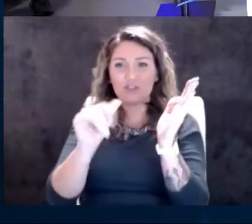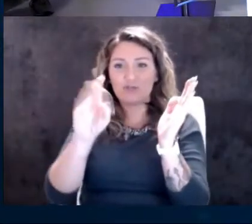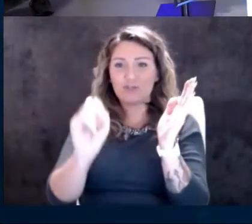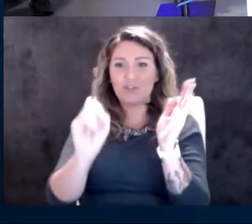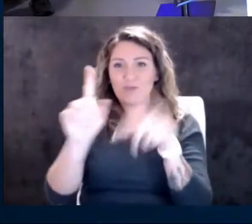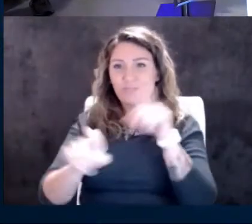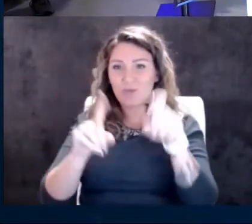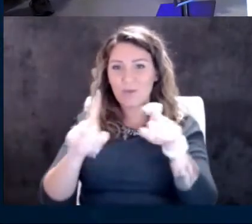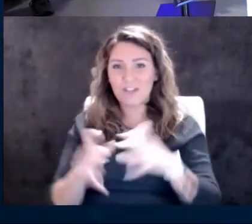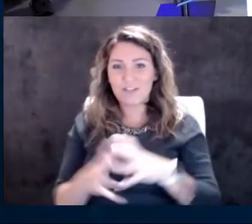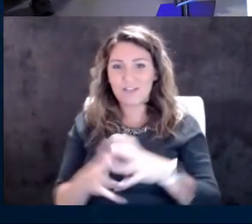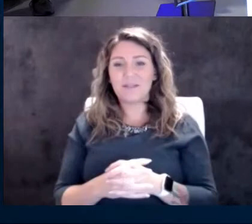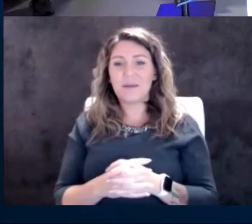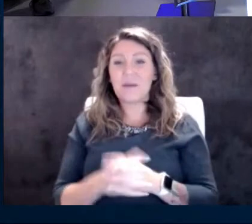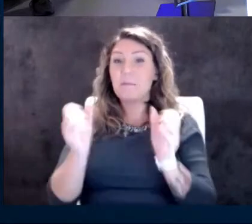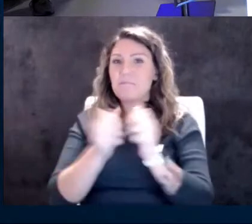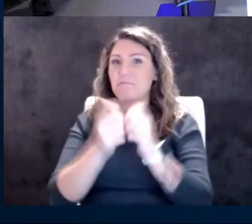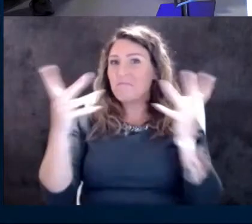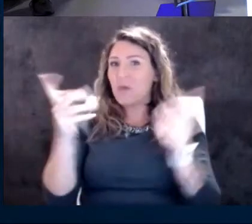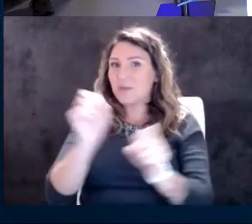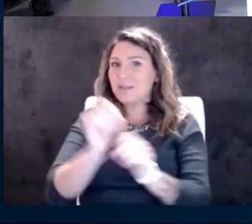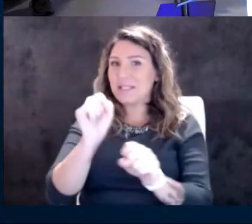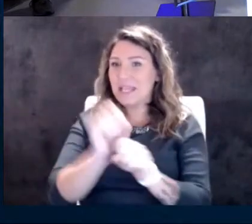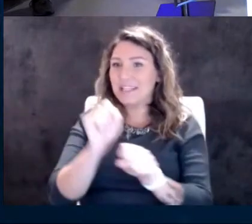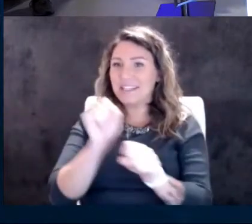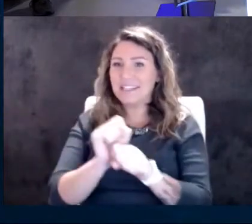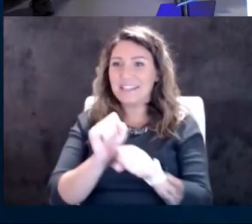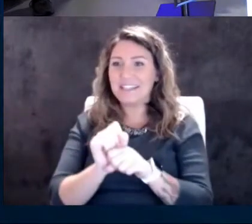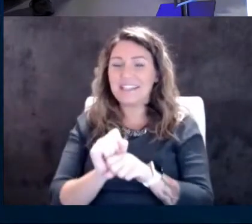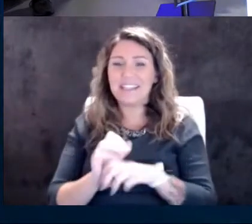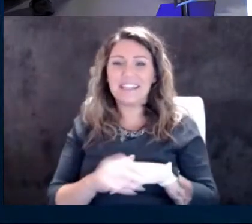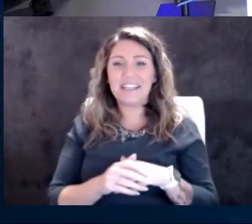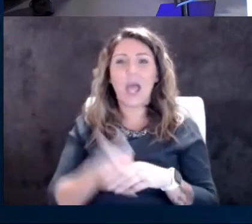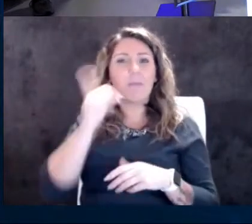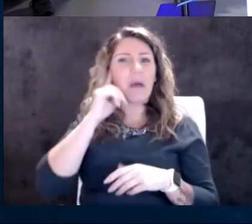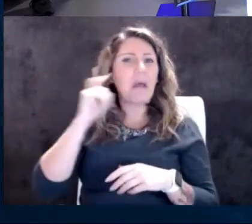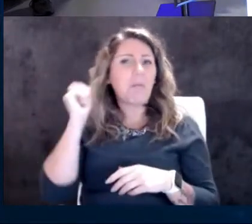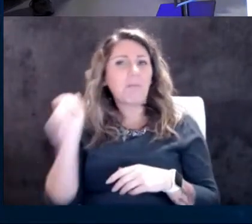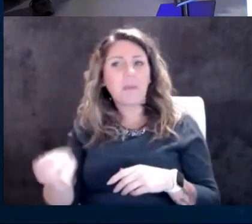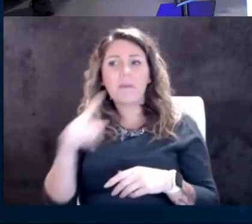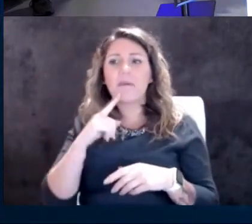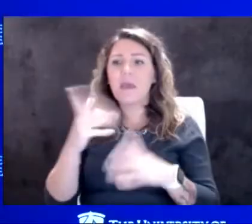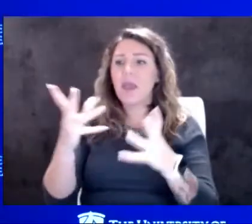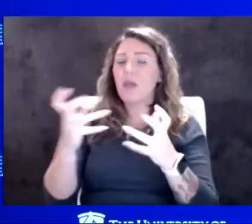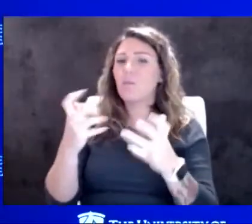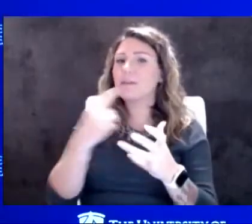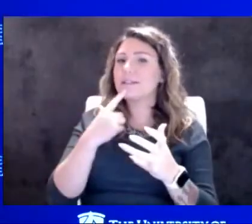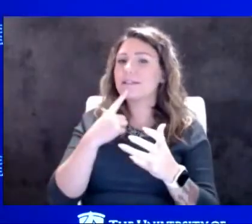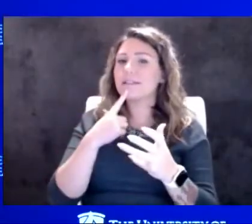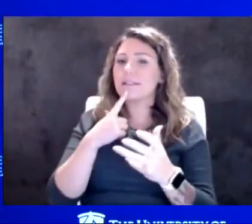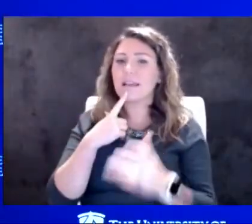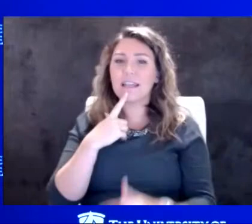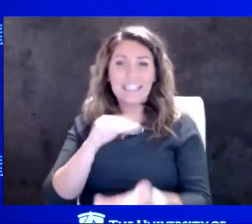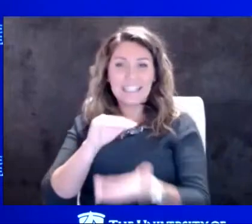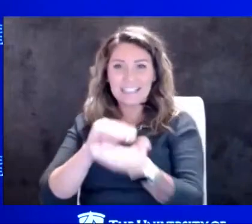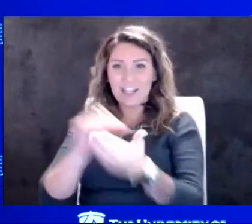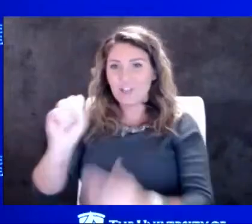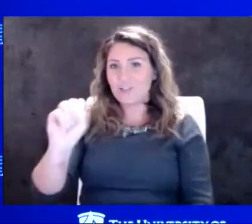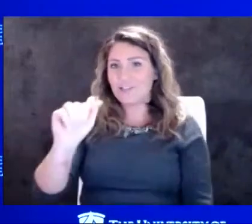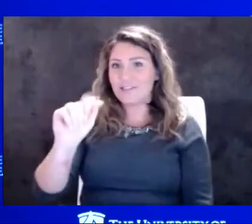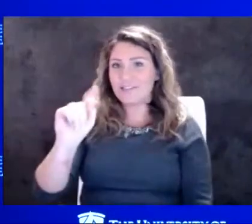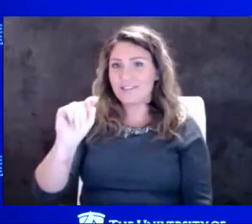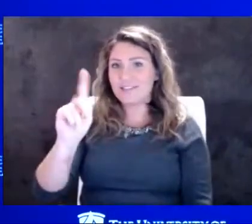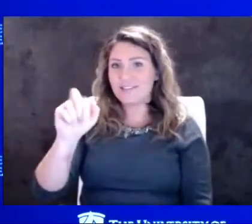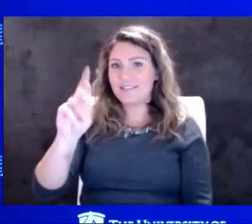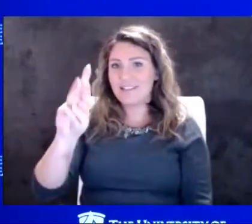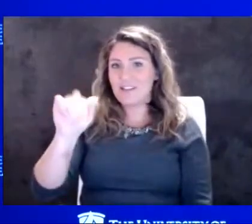off. I just pulled my thing out of my ear. As you're doing that, I would like to say, Dr. Satterwhite did steal a little bit of my thunder when